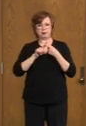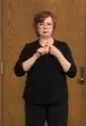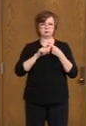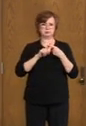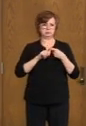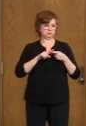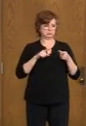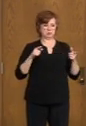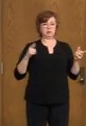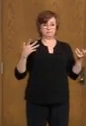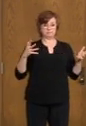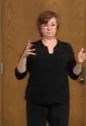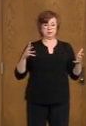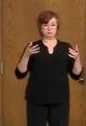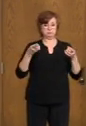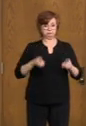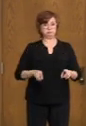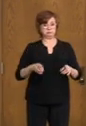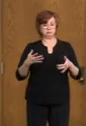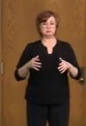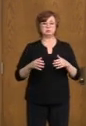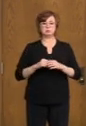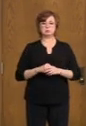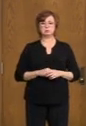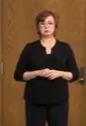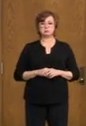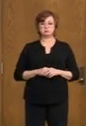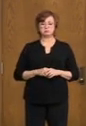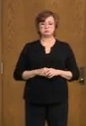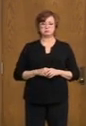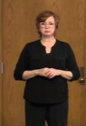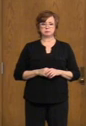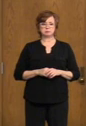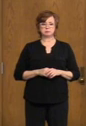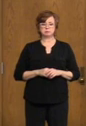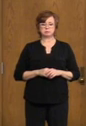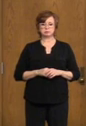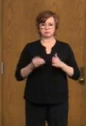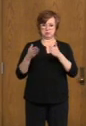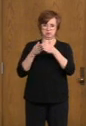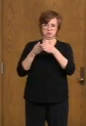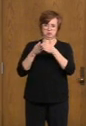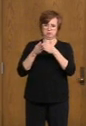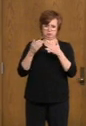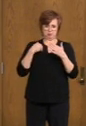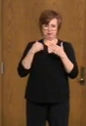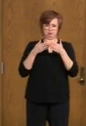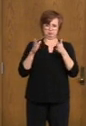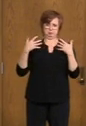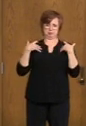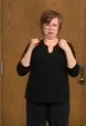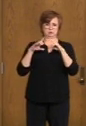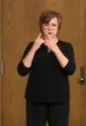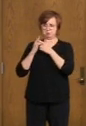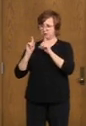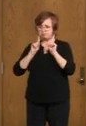enforcement? Enforcement is occurring as we speak. There's often, and there is ongoing public health investigations that are occurring